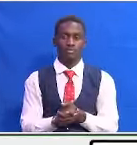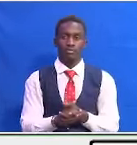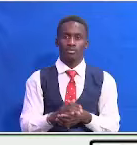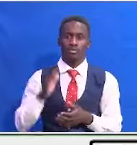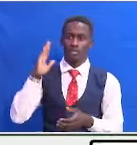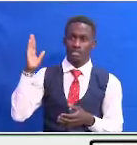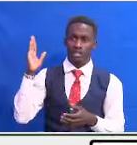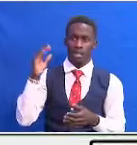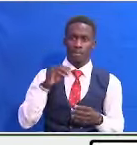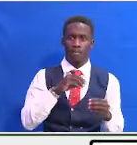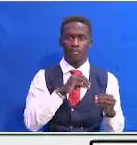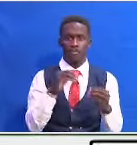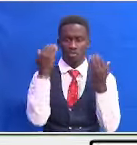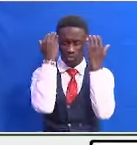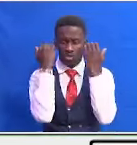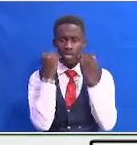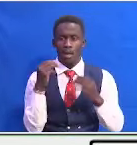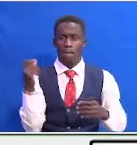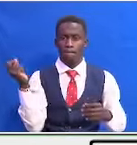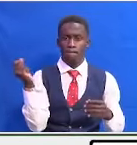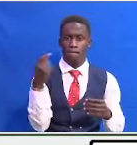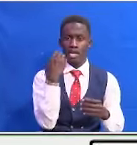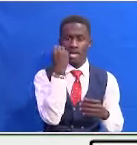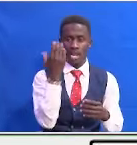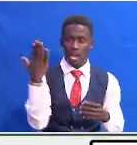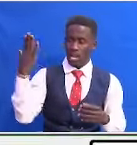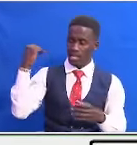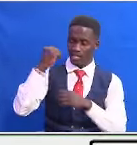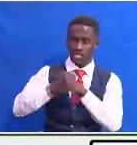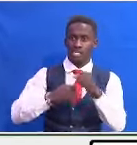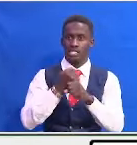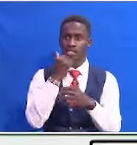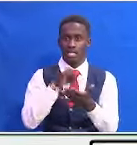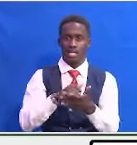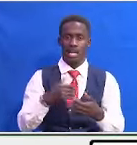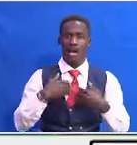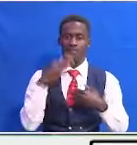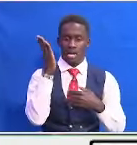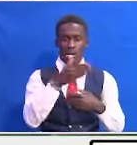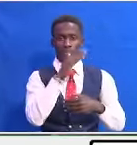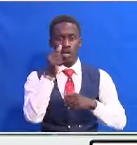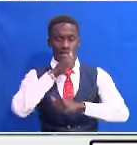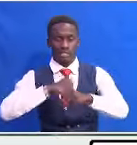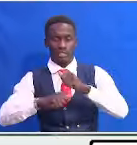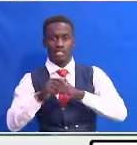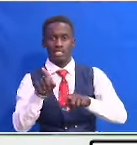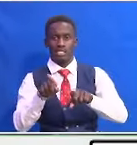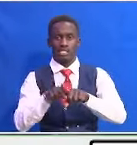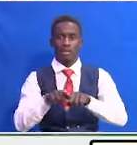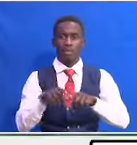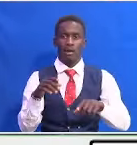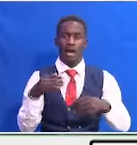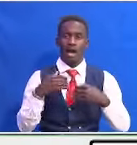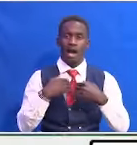charged in May last year with 10 counts relating to conspiracy to commit criminal activities and illegal possession